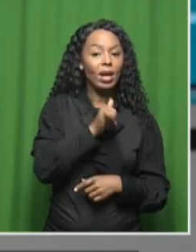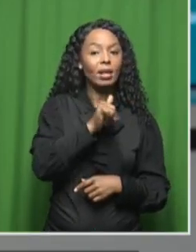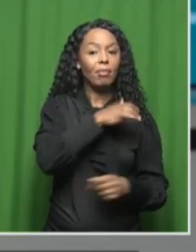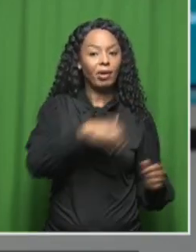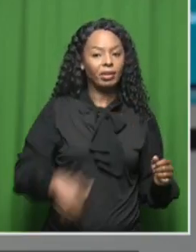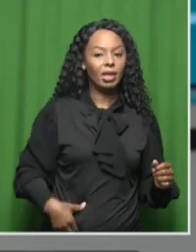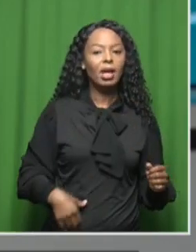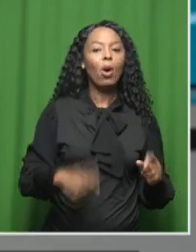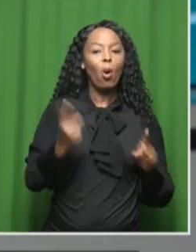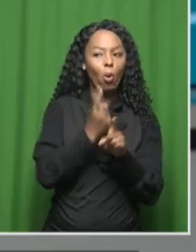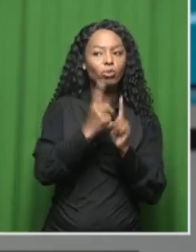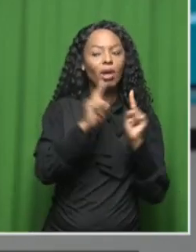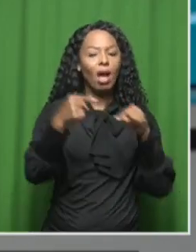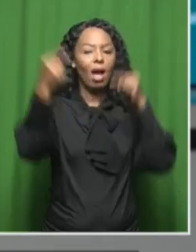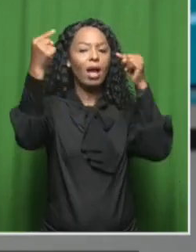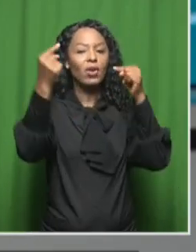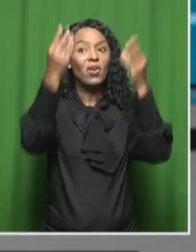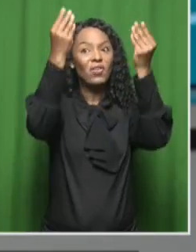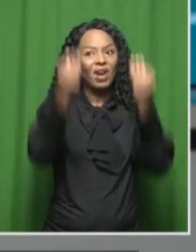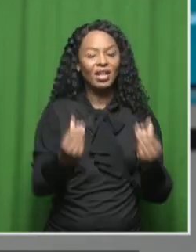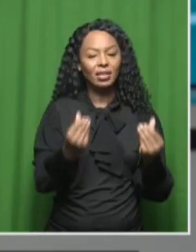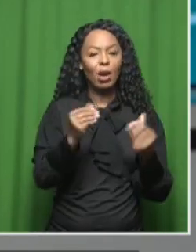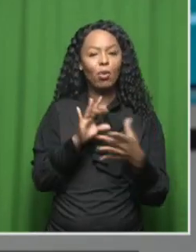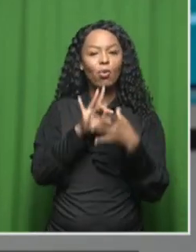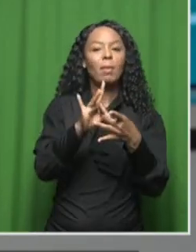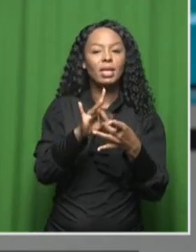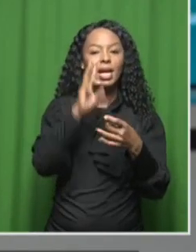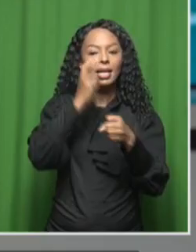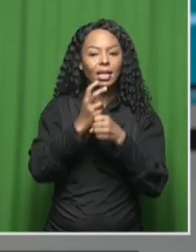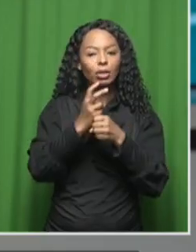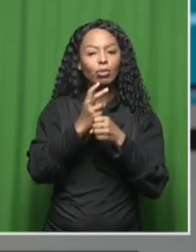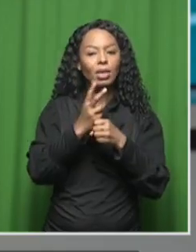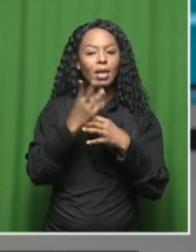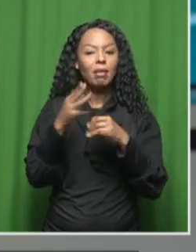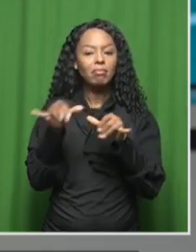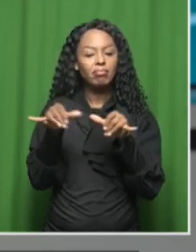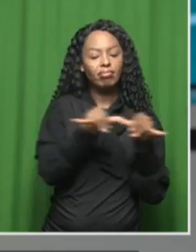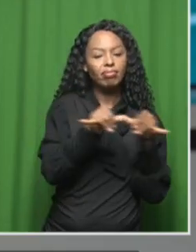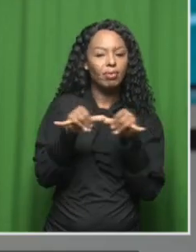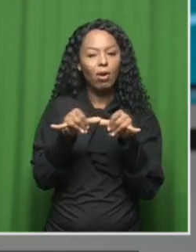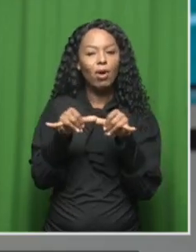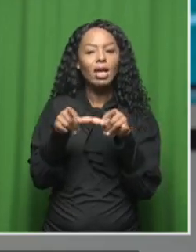its financial commitments must to some extent be matched by similar commitments coming